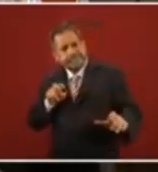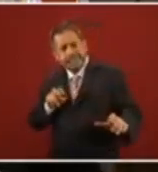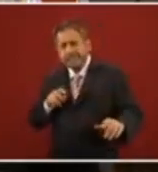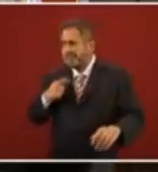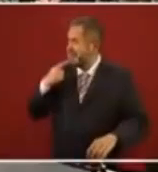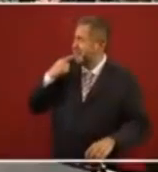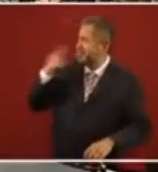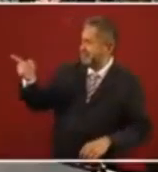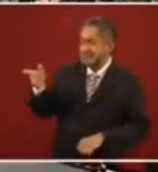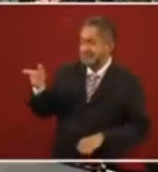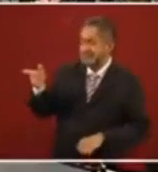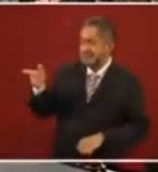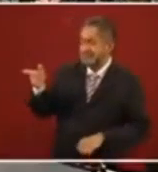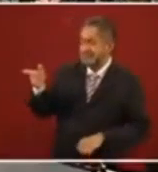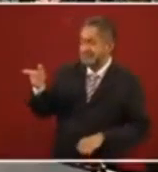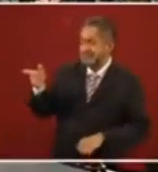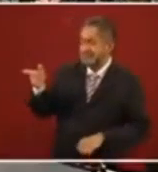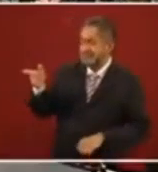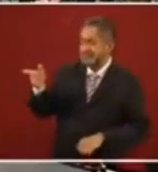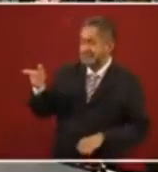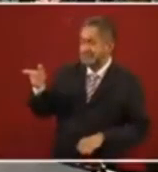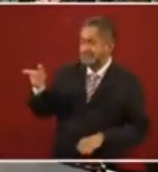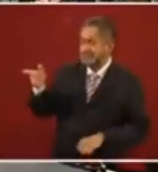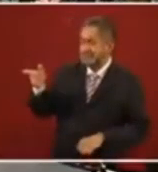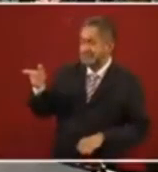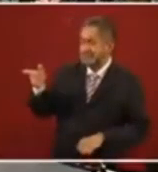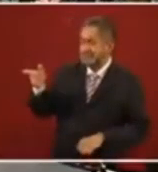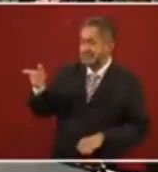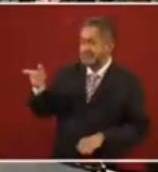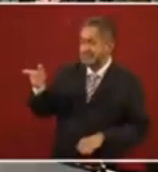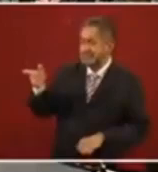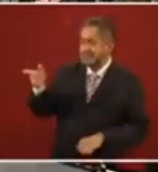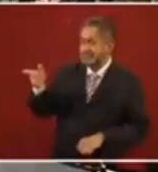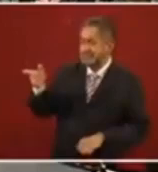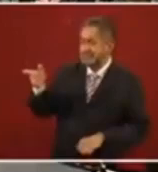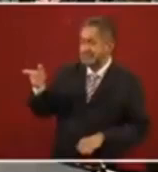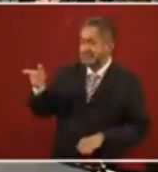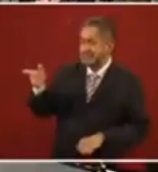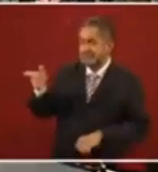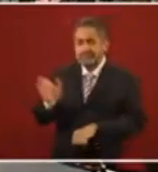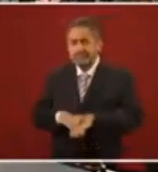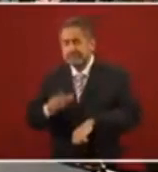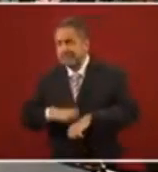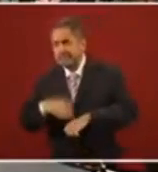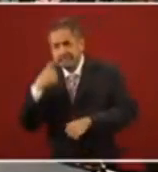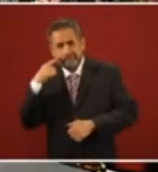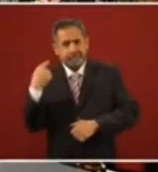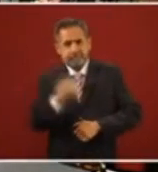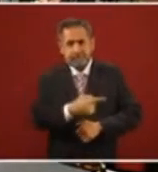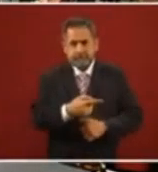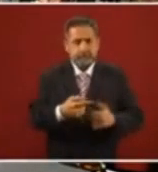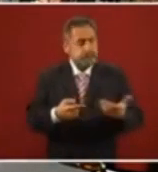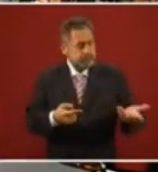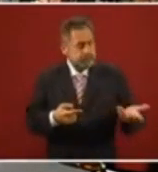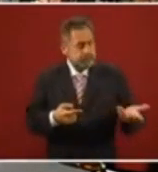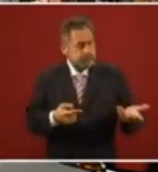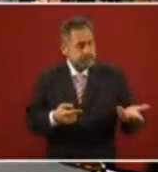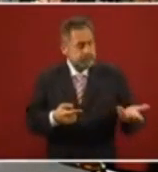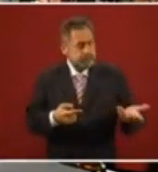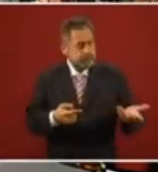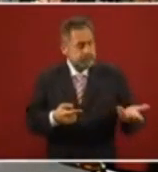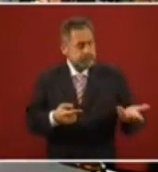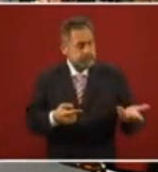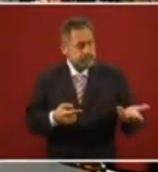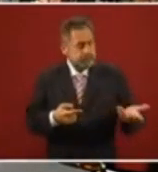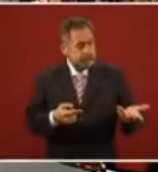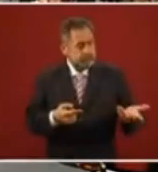...denuncie... ...también de inmediato... ...si sabe... ...and to let... ...let it be known... ...right away... ...report it... ...o conoce... ...estas prácticas... ...if